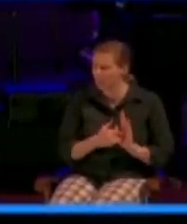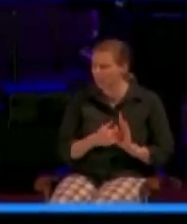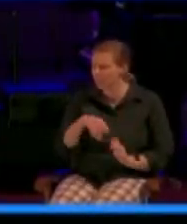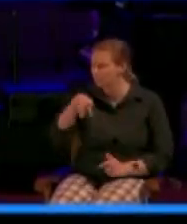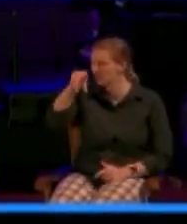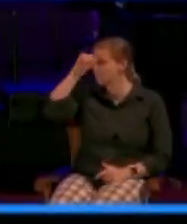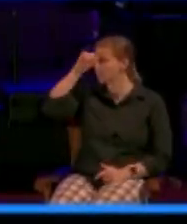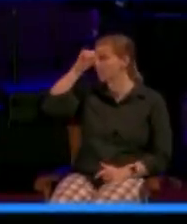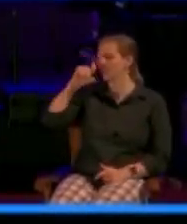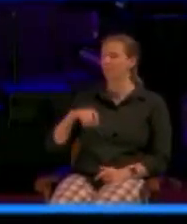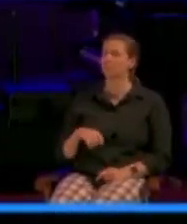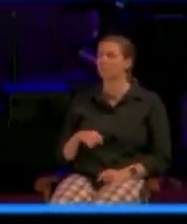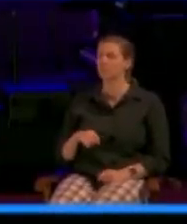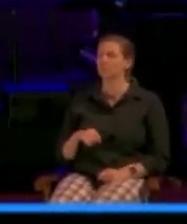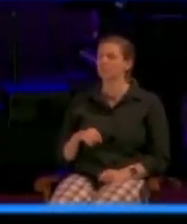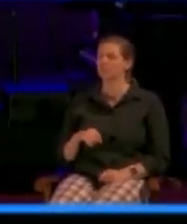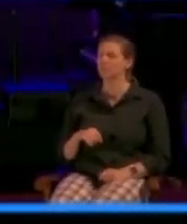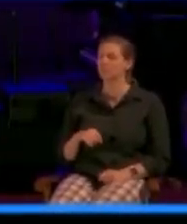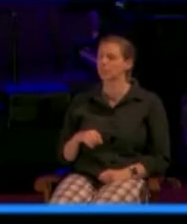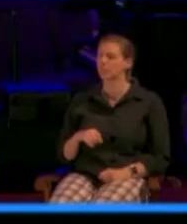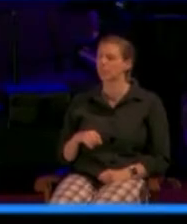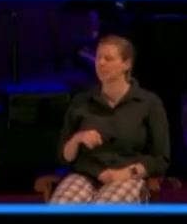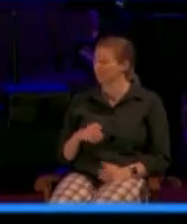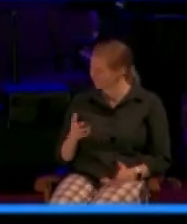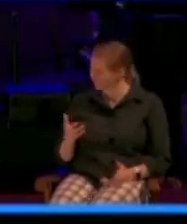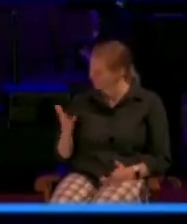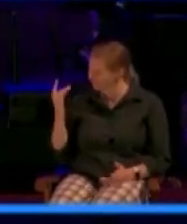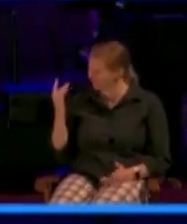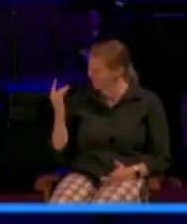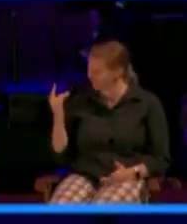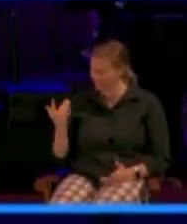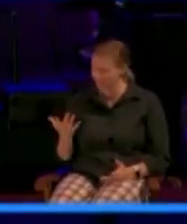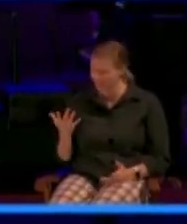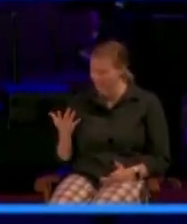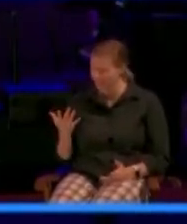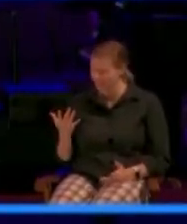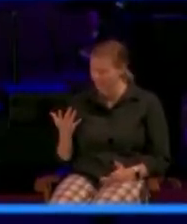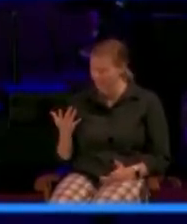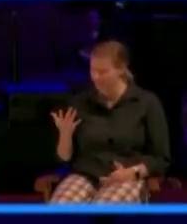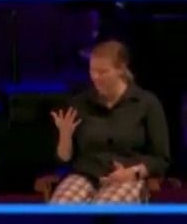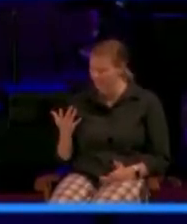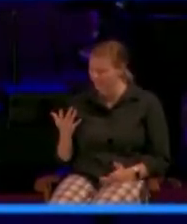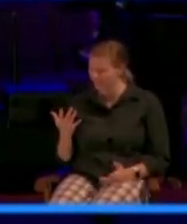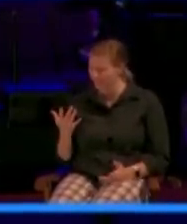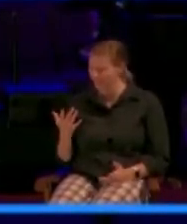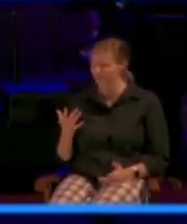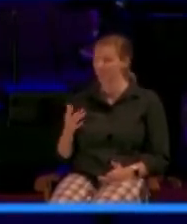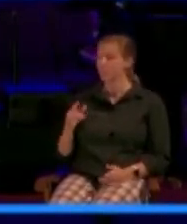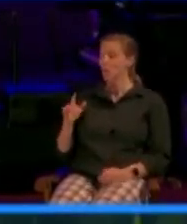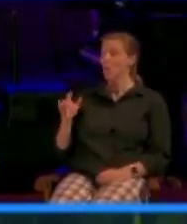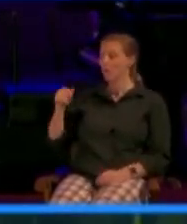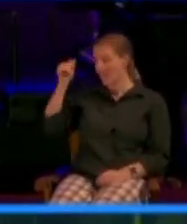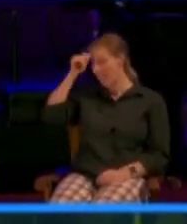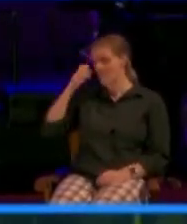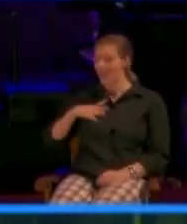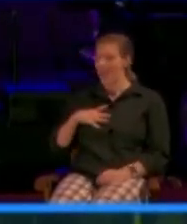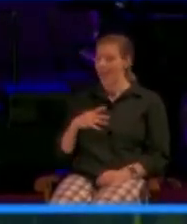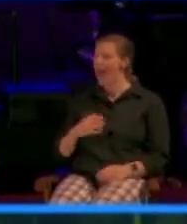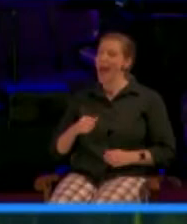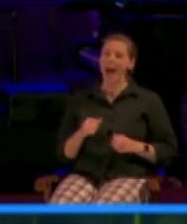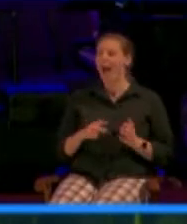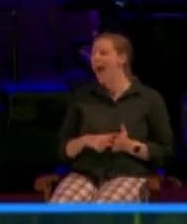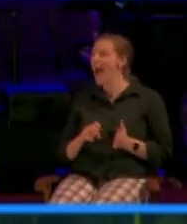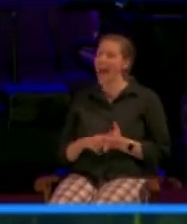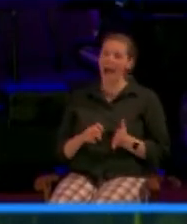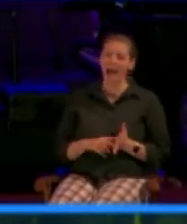And then we read the next part. And then in his joy, he's elated about finding this, in his joy, he goes